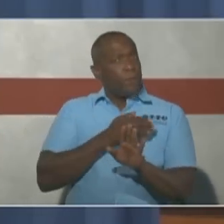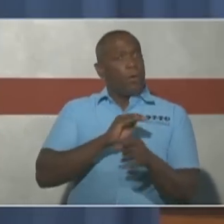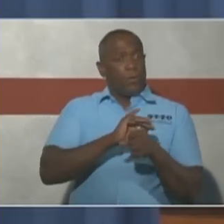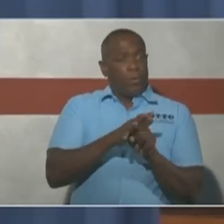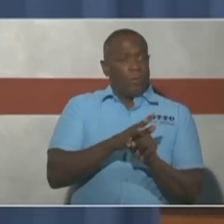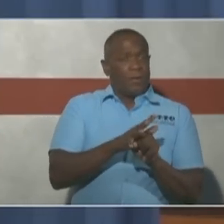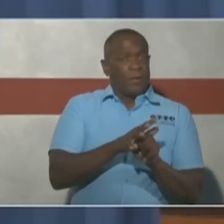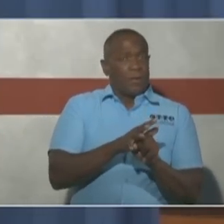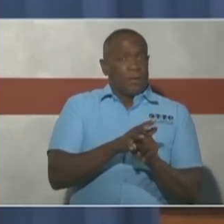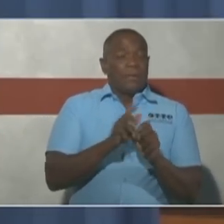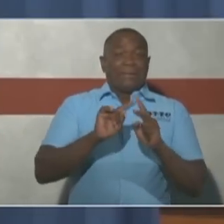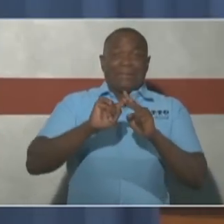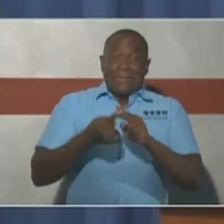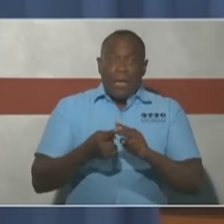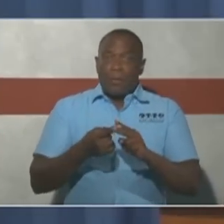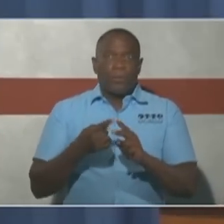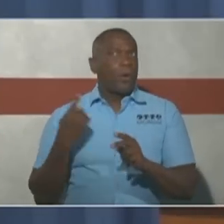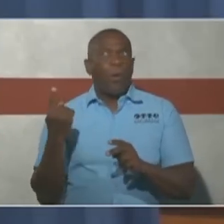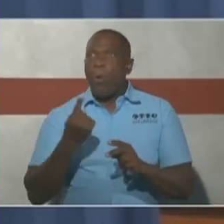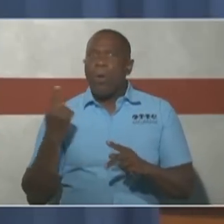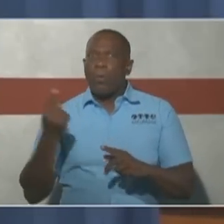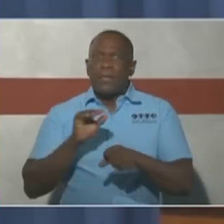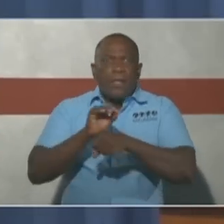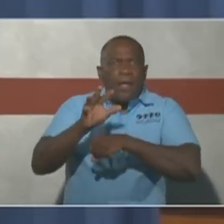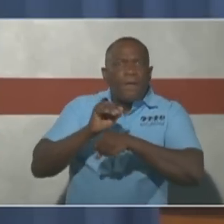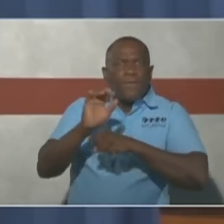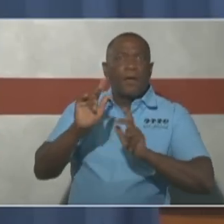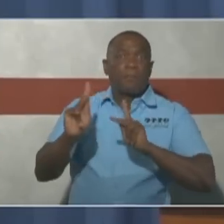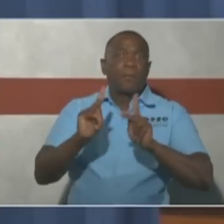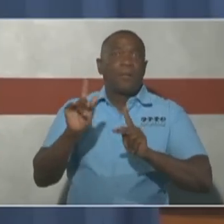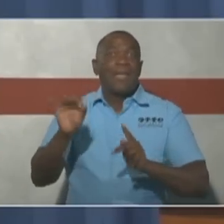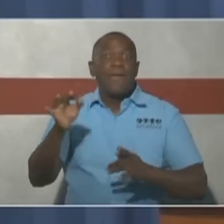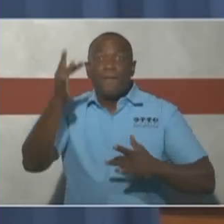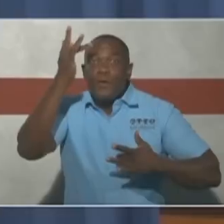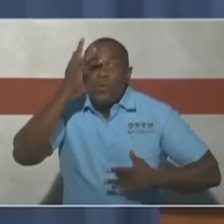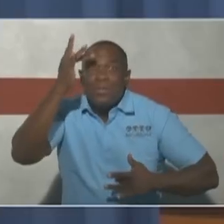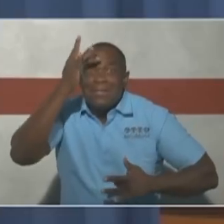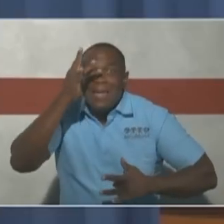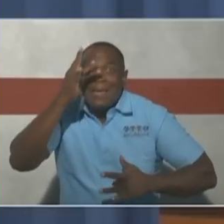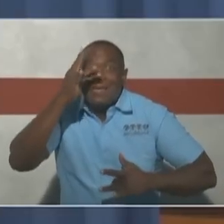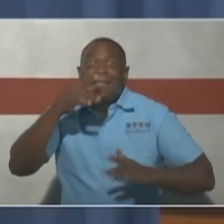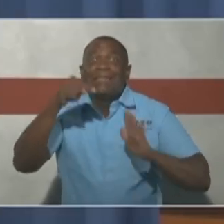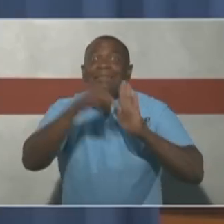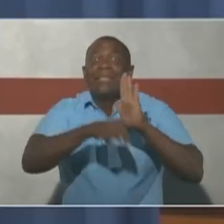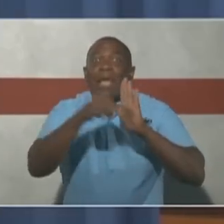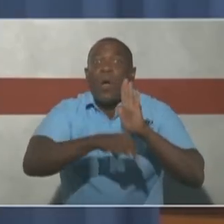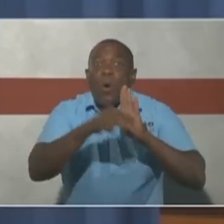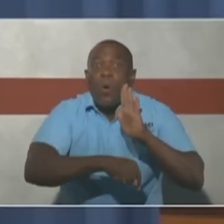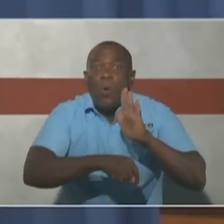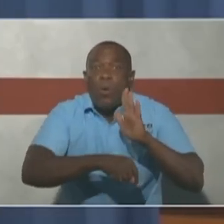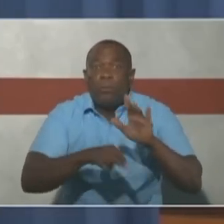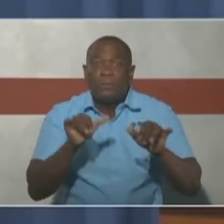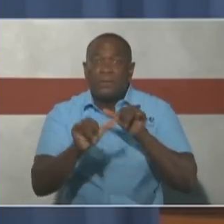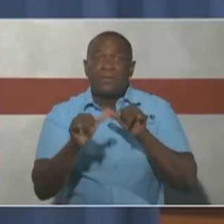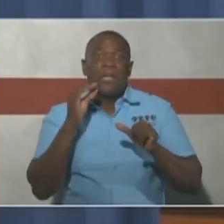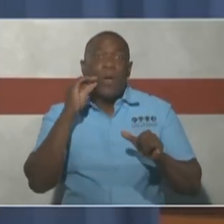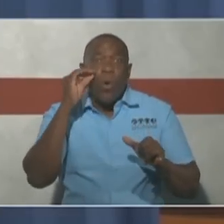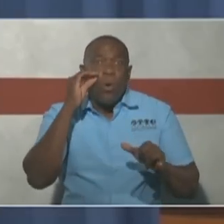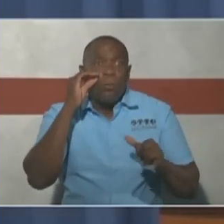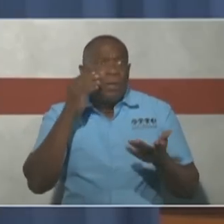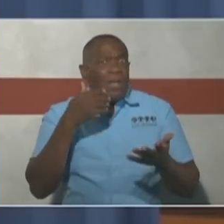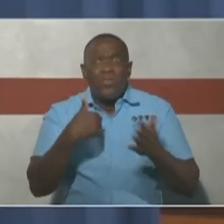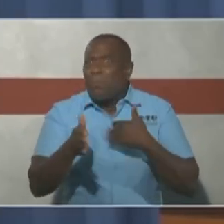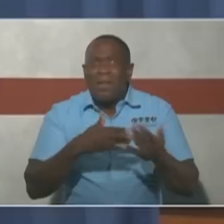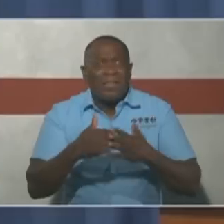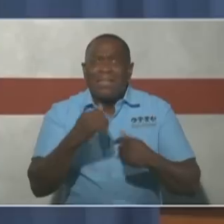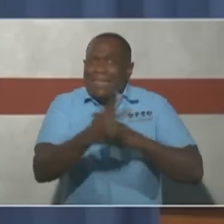negative, you can go out and continue your... By home test? Yes, by home test. Depends on the need. I would suggest, you remember,